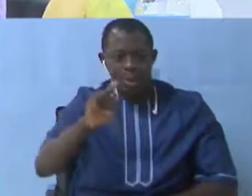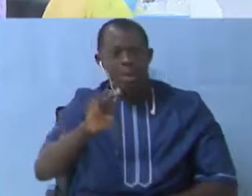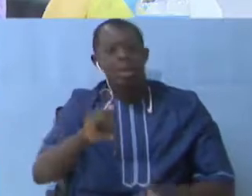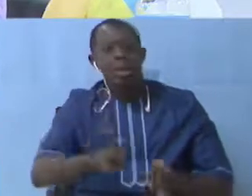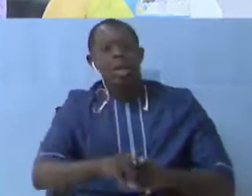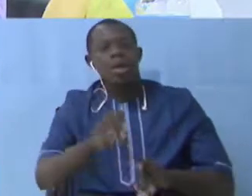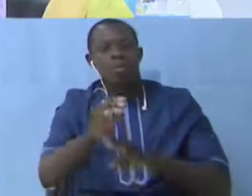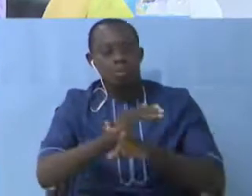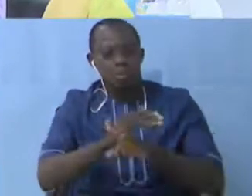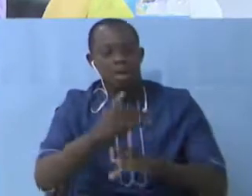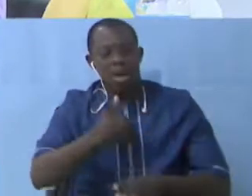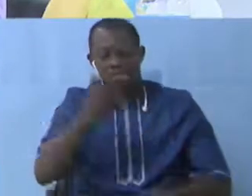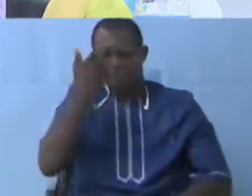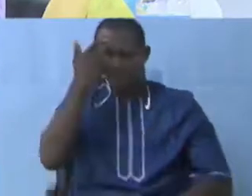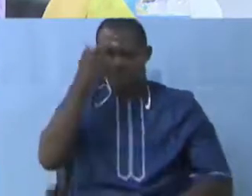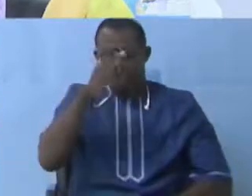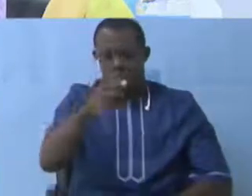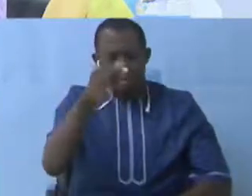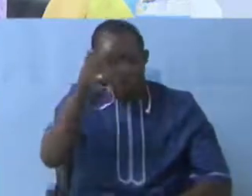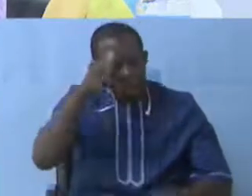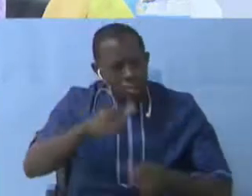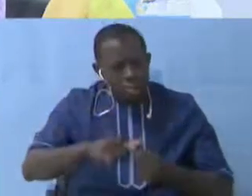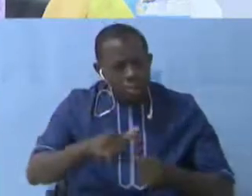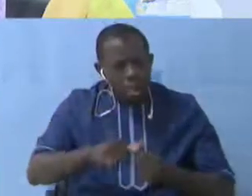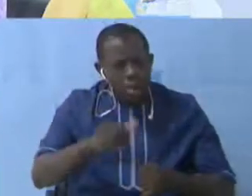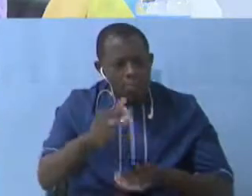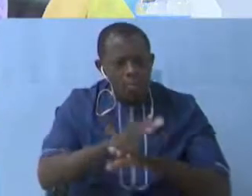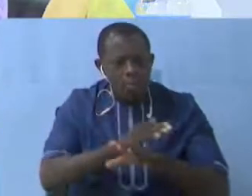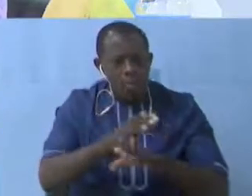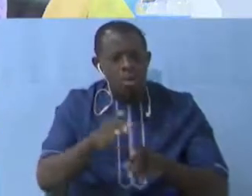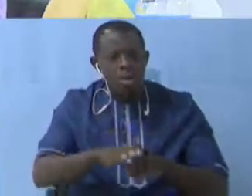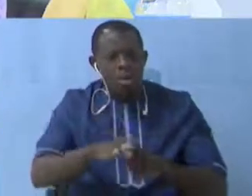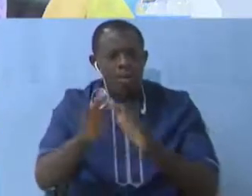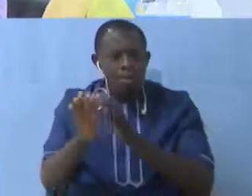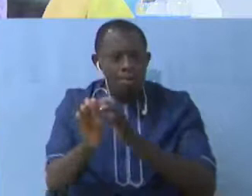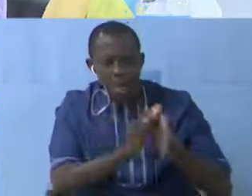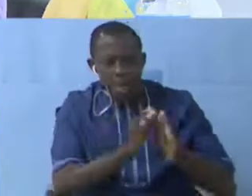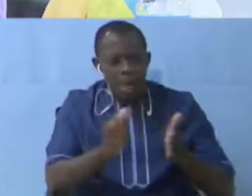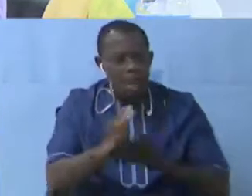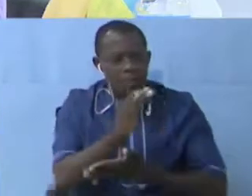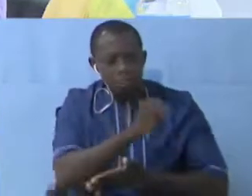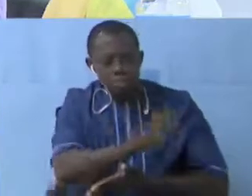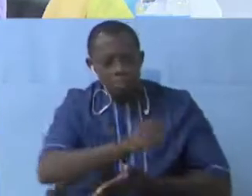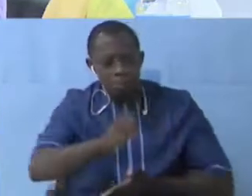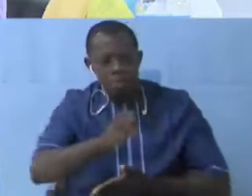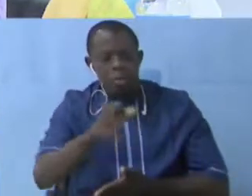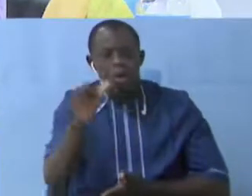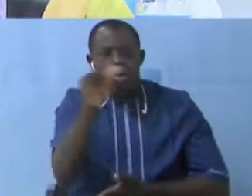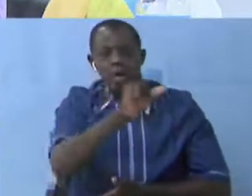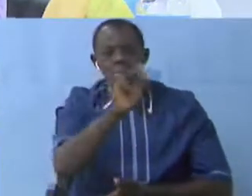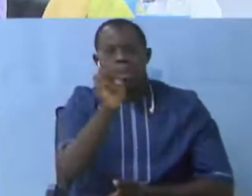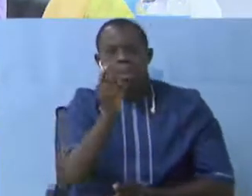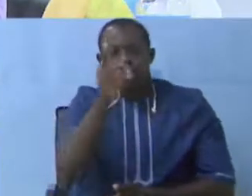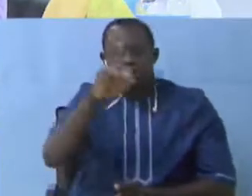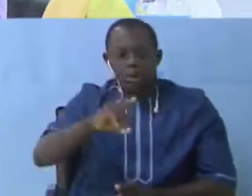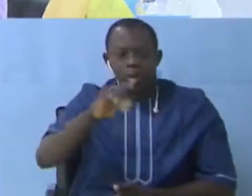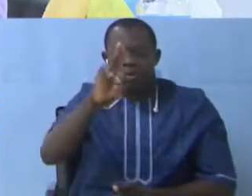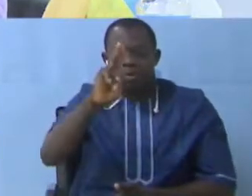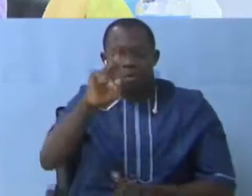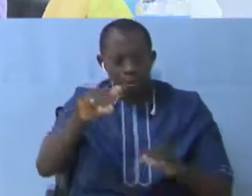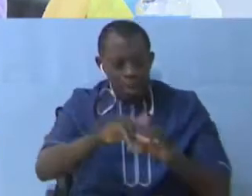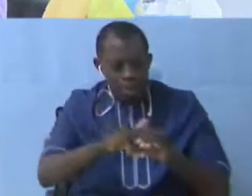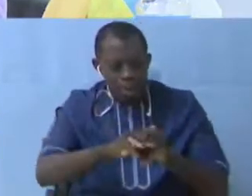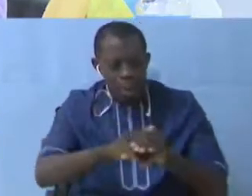it was, I'm sure you remember the treason case of some GPU member,